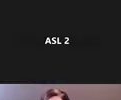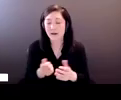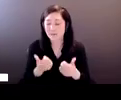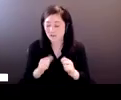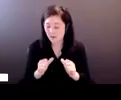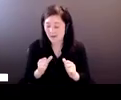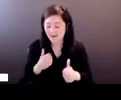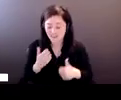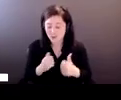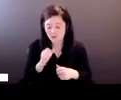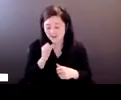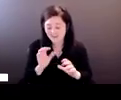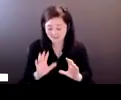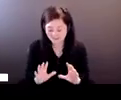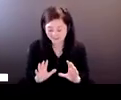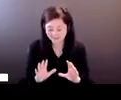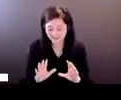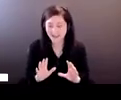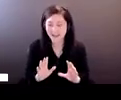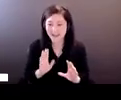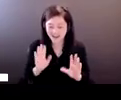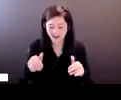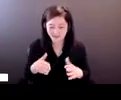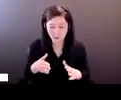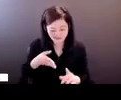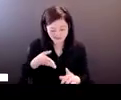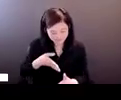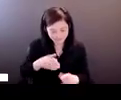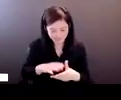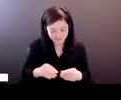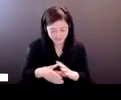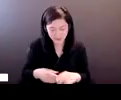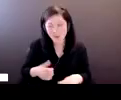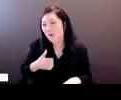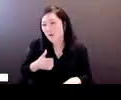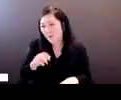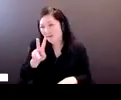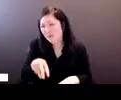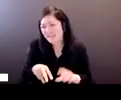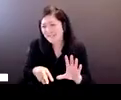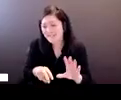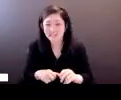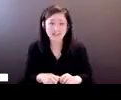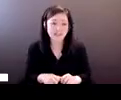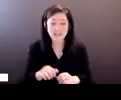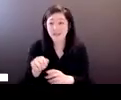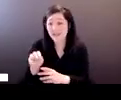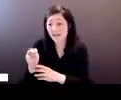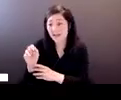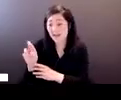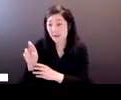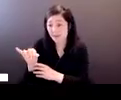stay on track. So forgive me if I'm doing some reading. So Mary's story, Mary